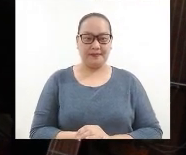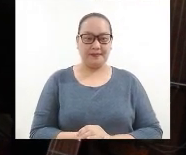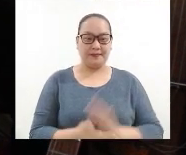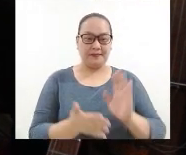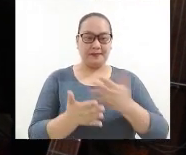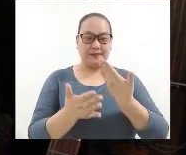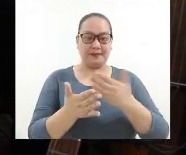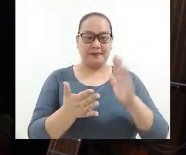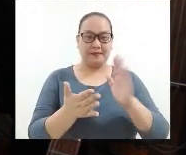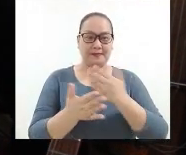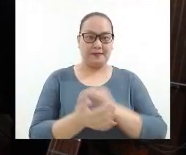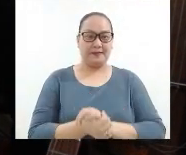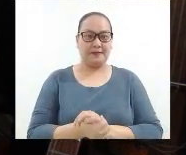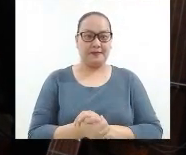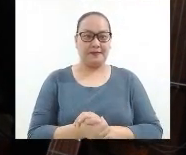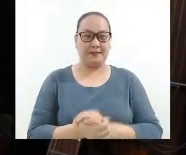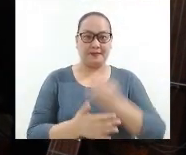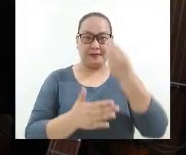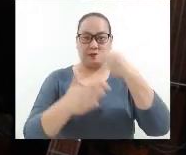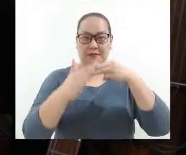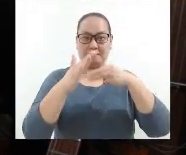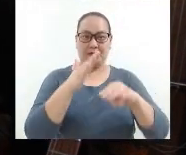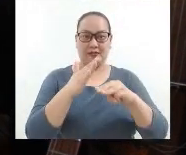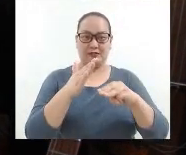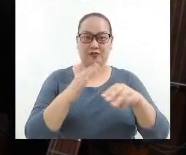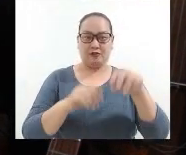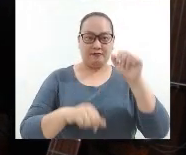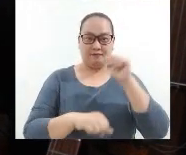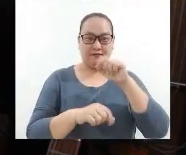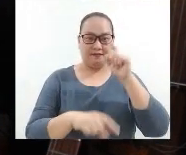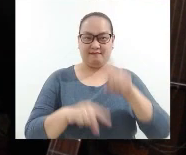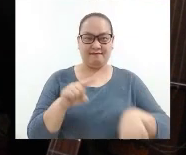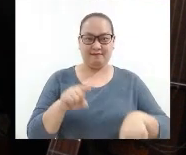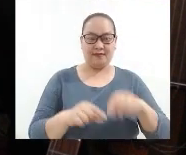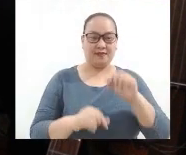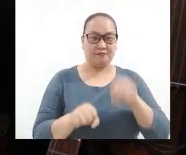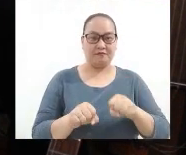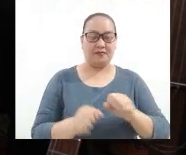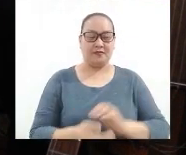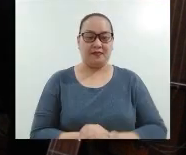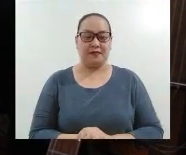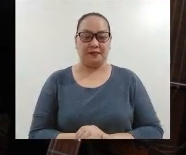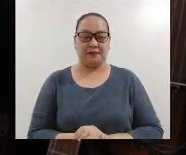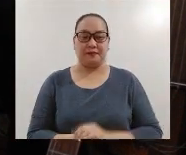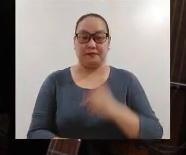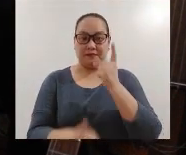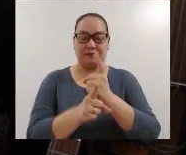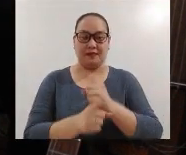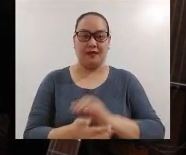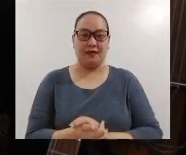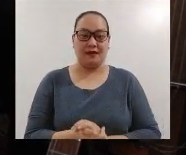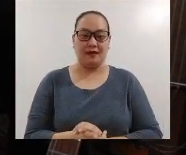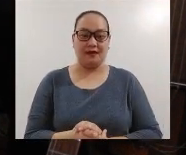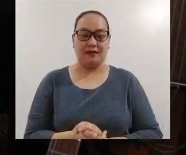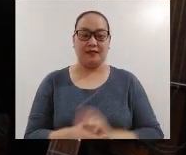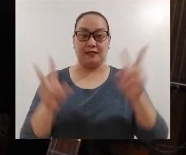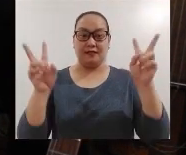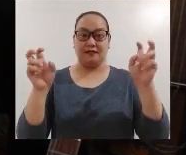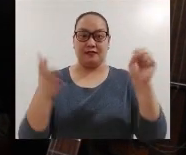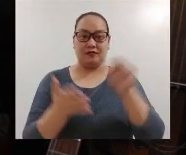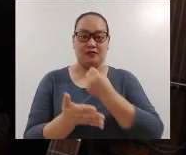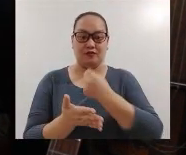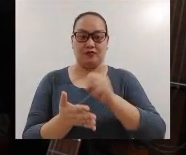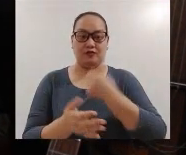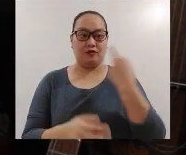It's Mission Impossible. Mission Impossible. Correct. And the theme song of Mission Impossible is